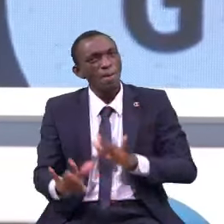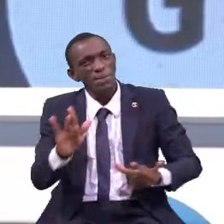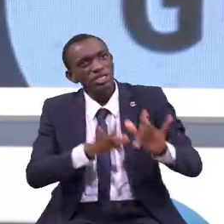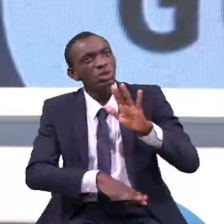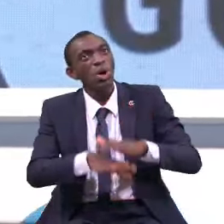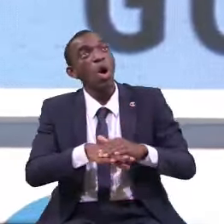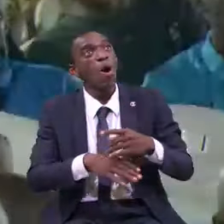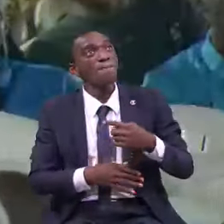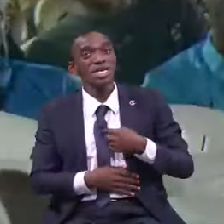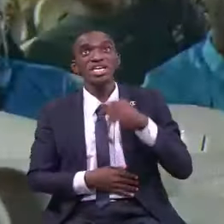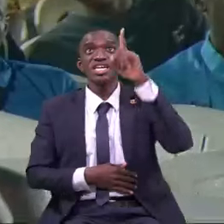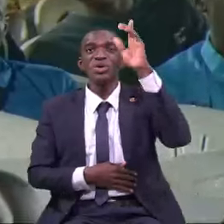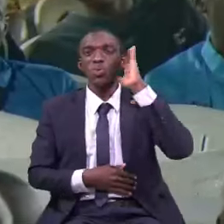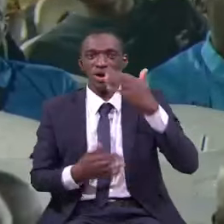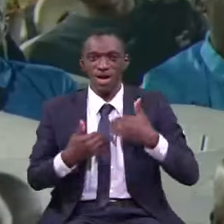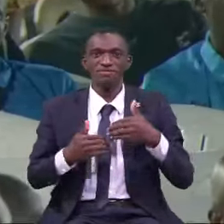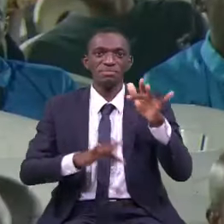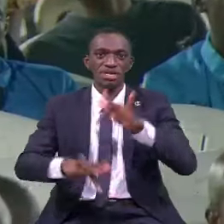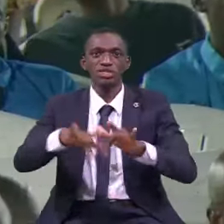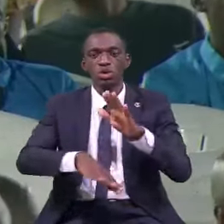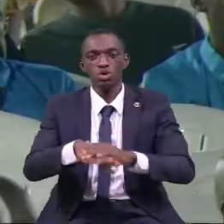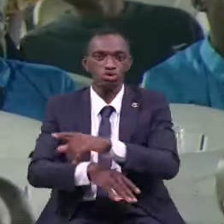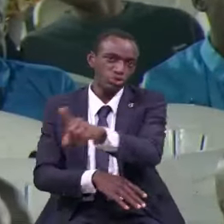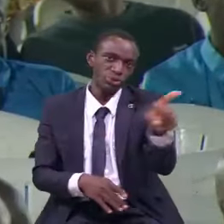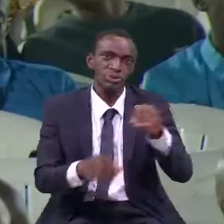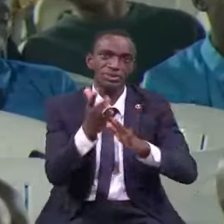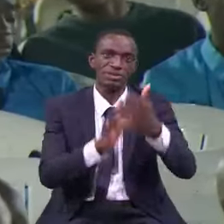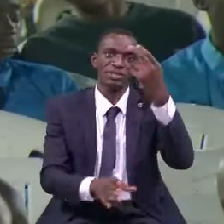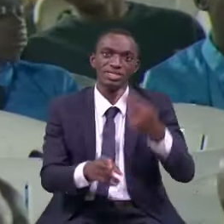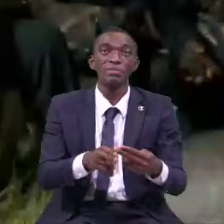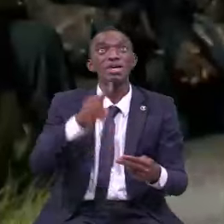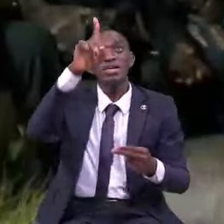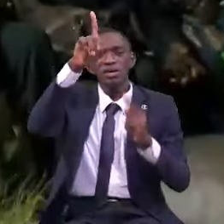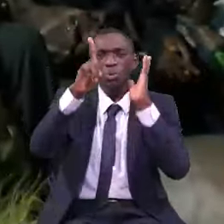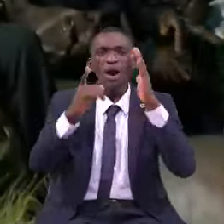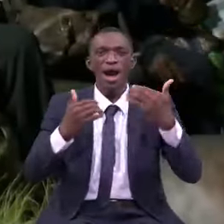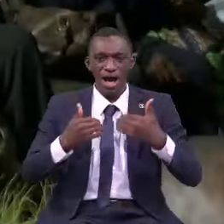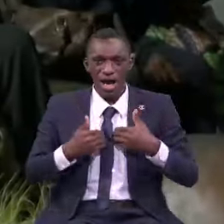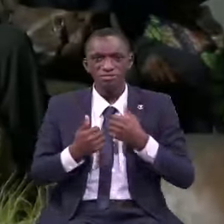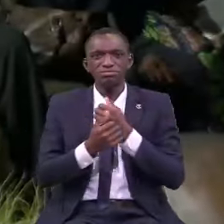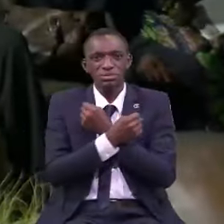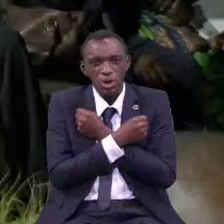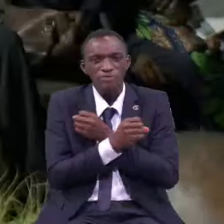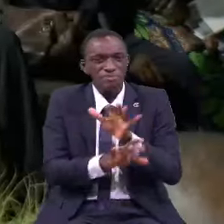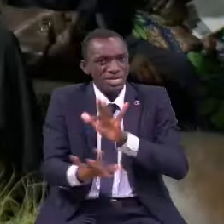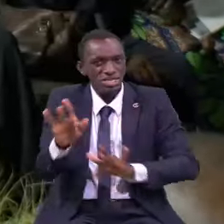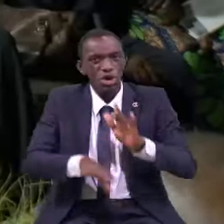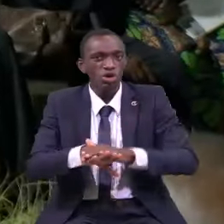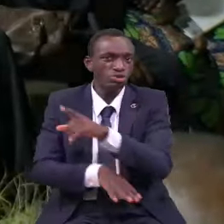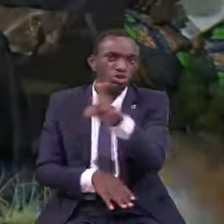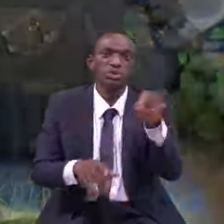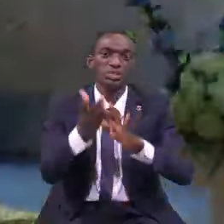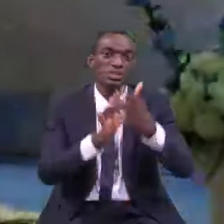have compassion on you, he will have mercy on you. And the mercy of the